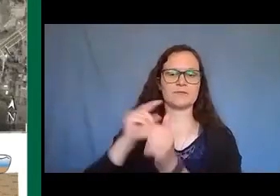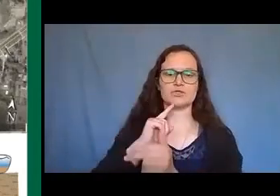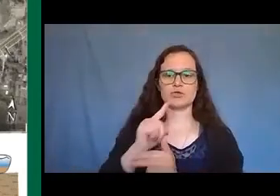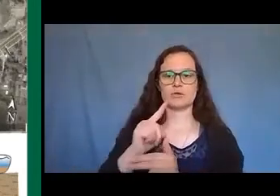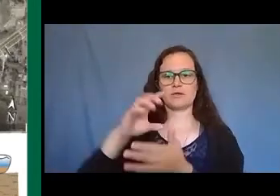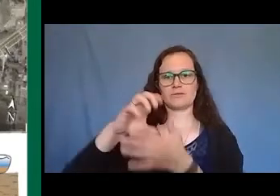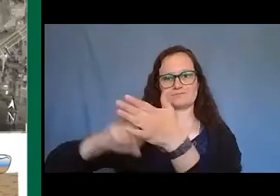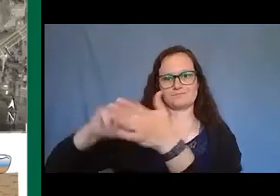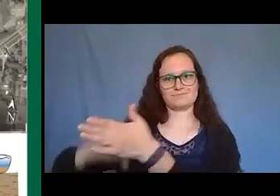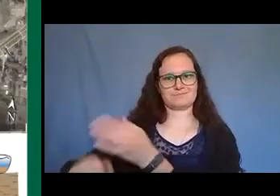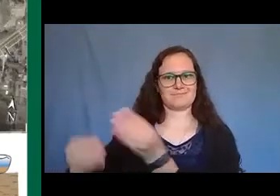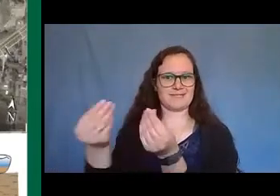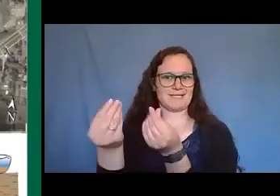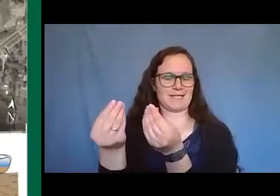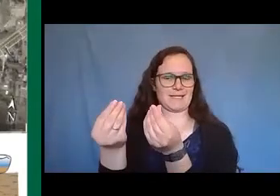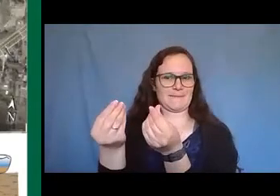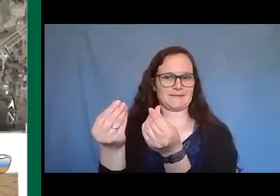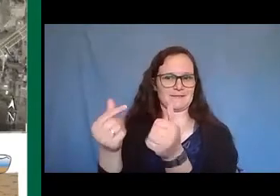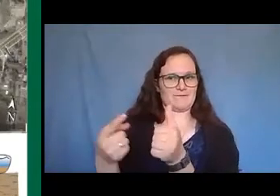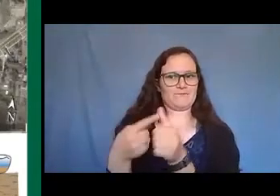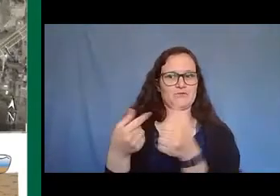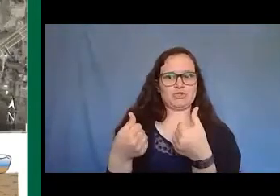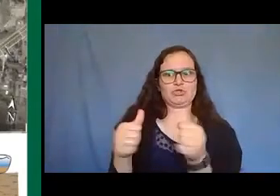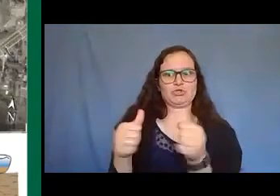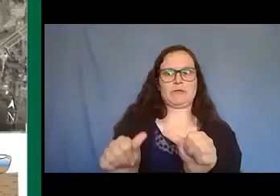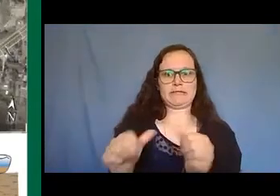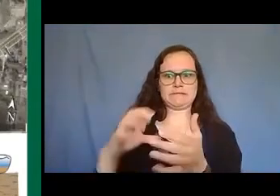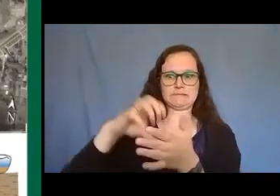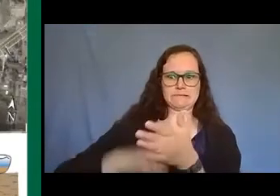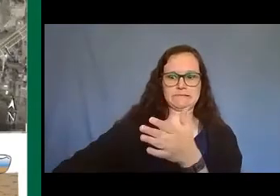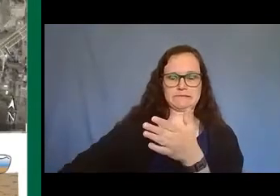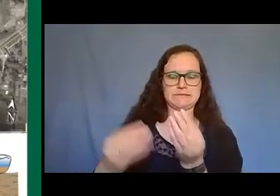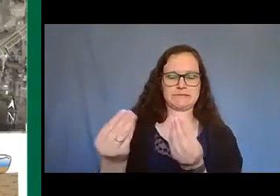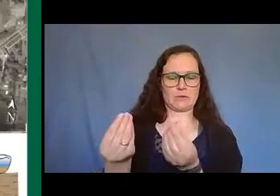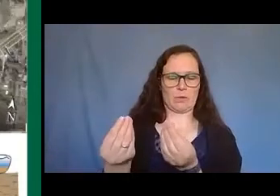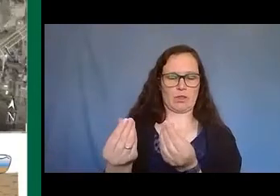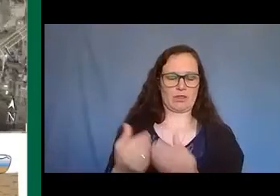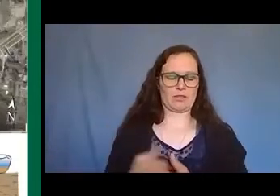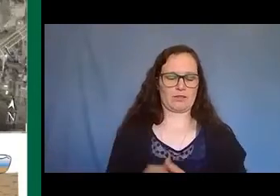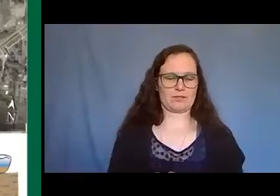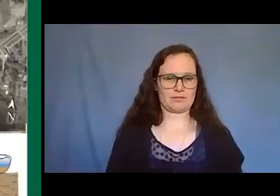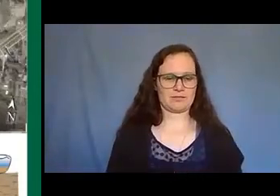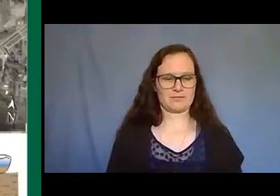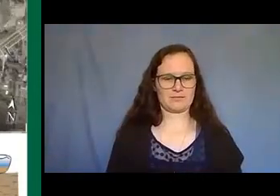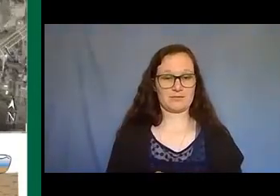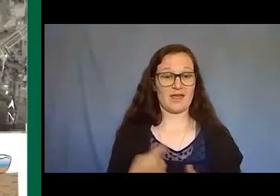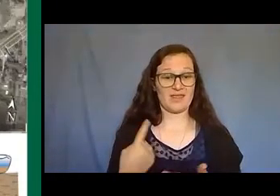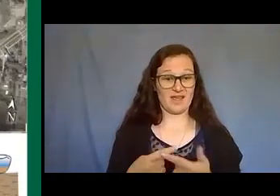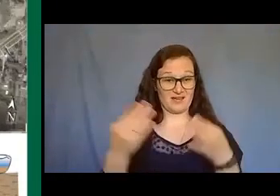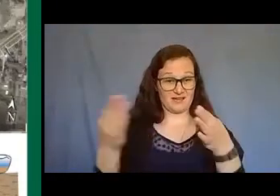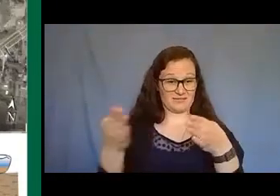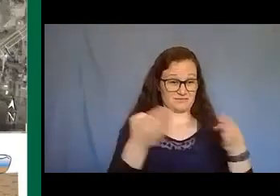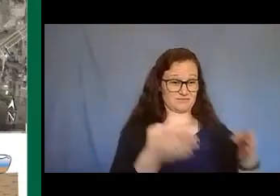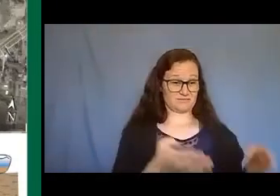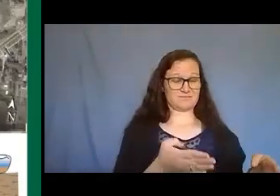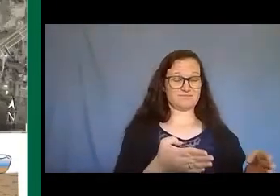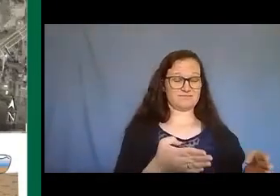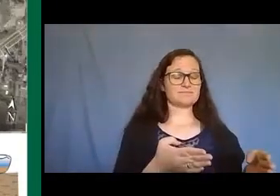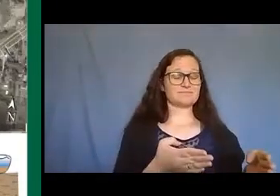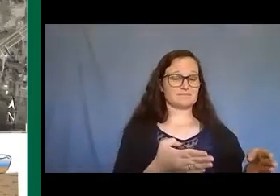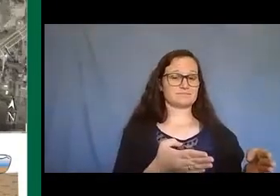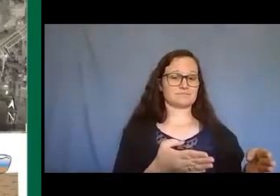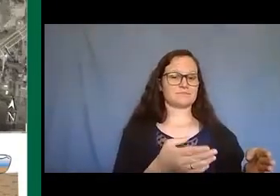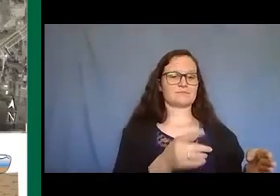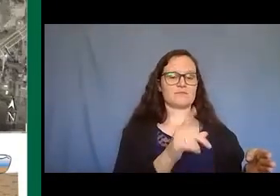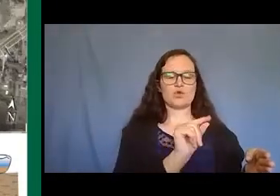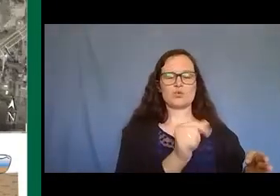So it's sort of a first attempt at getting some of the sediment out. And then ultimately by 2019, the Animas